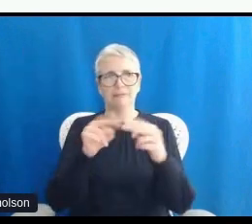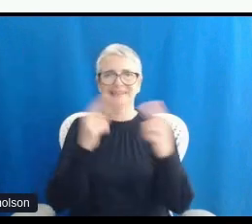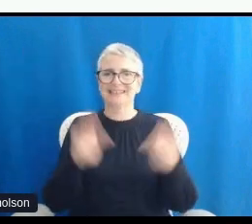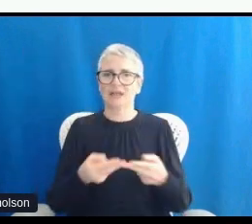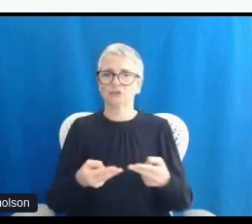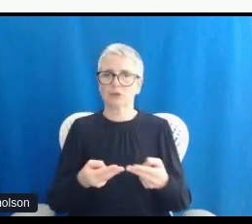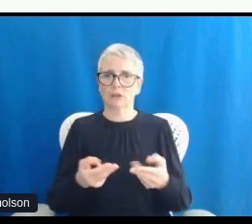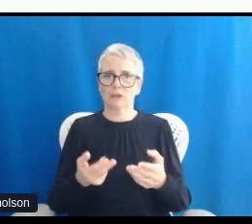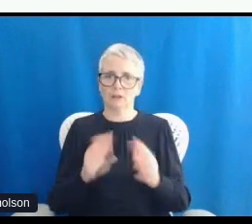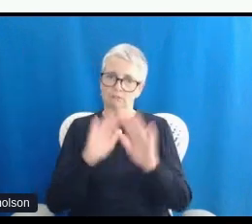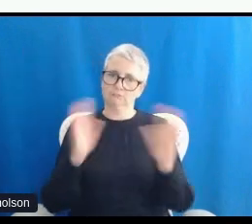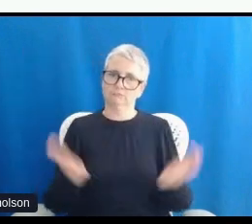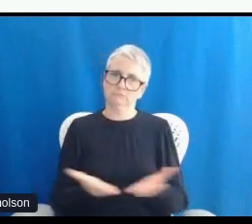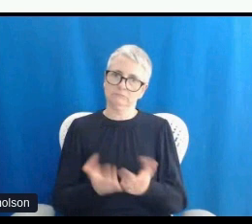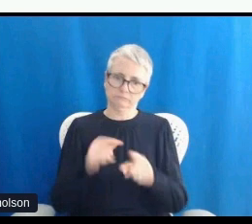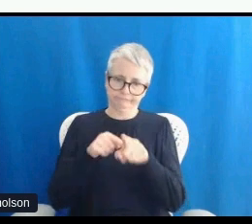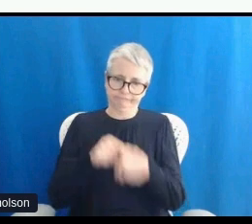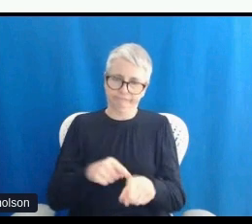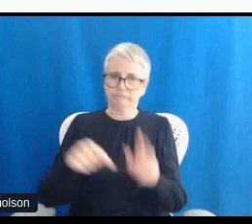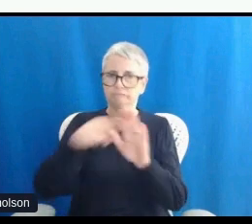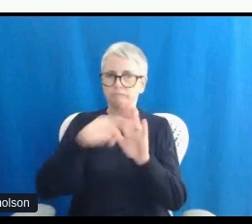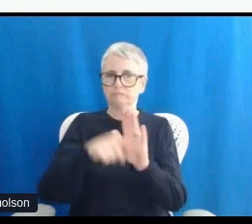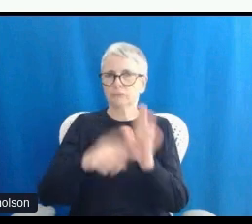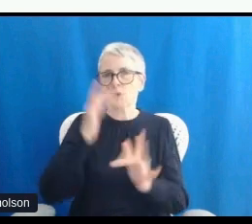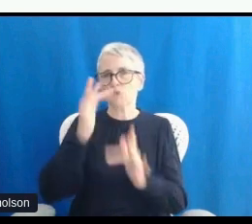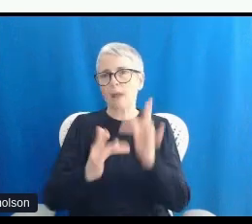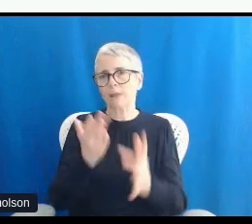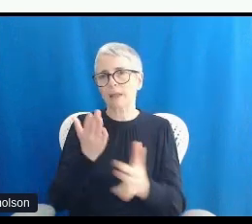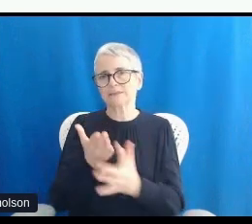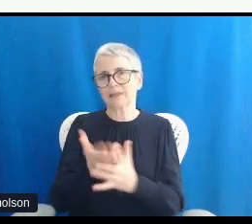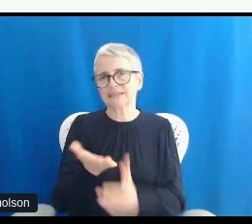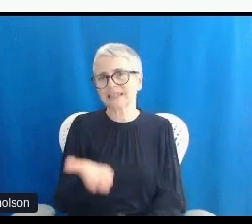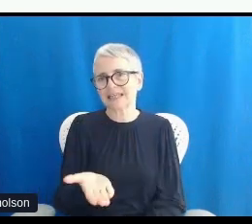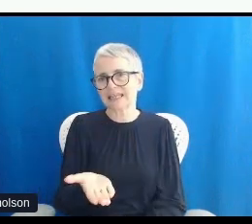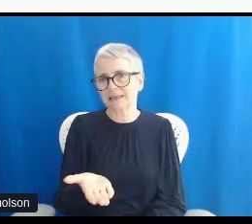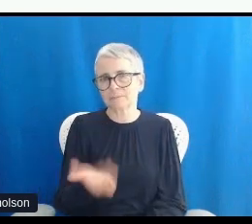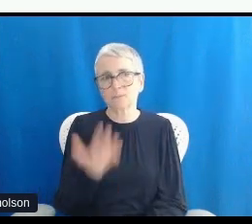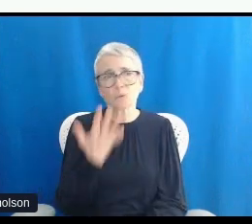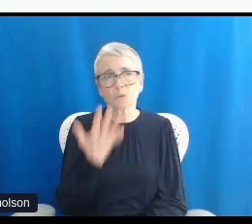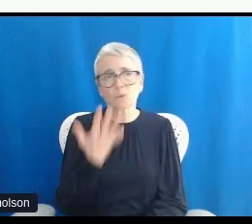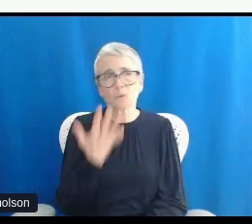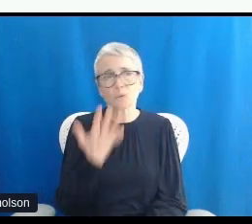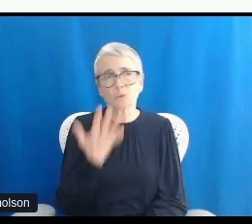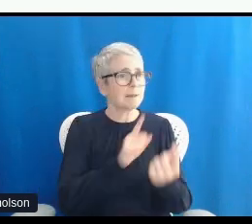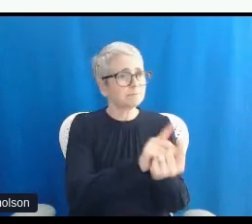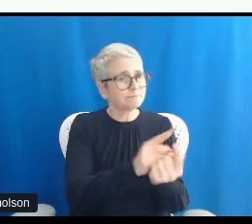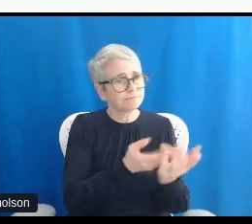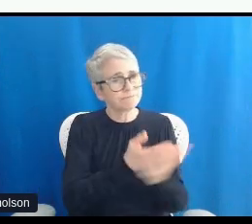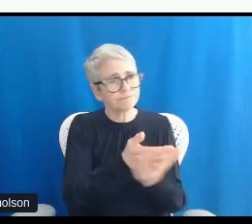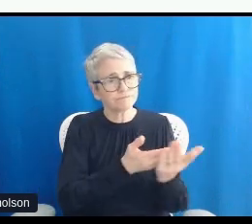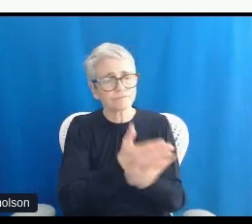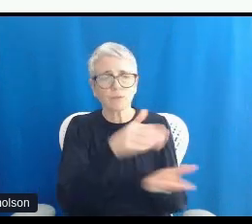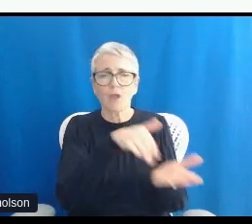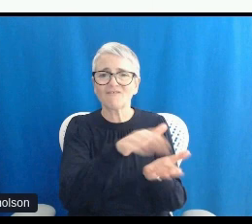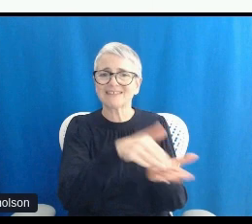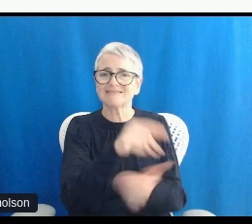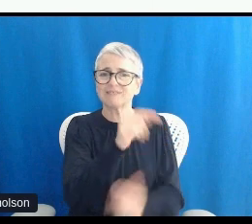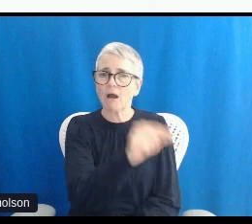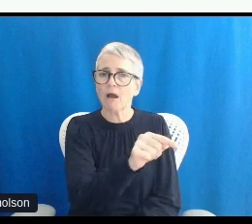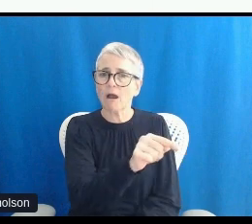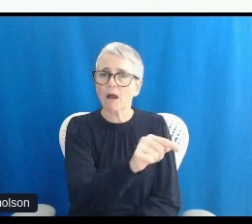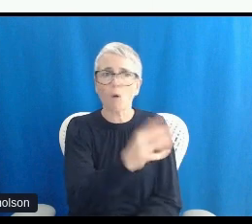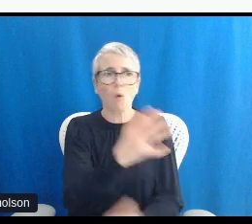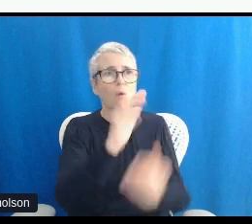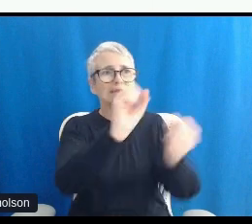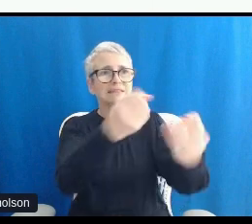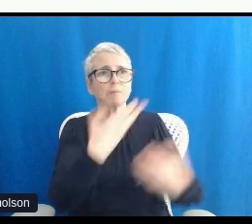Accessibility Guidelines. So when we talk to vendors and when we talk to other suppliers and